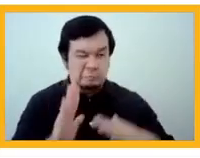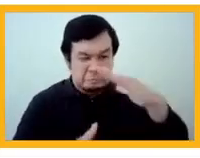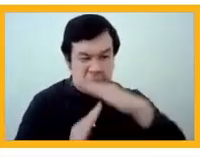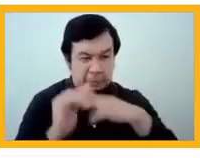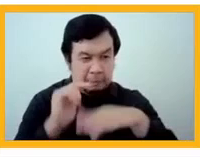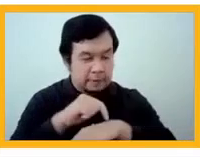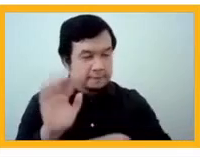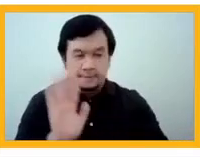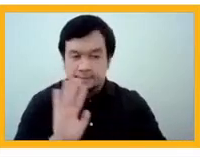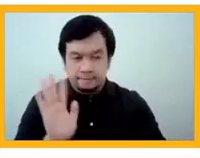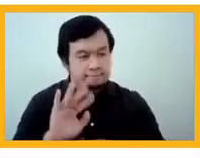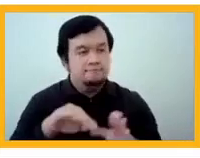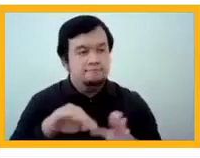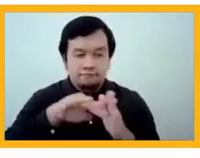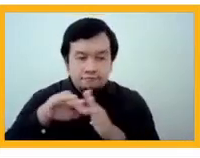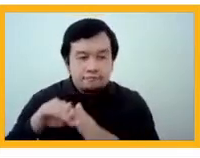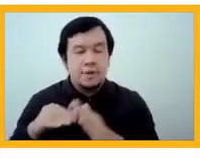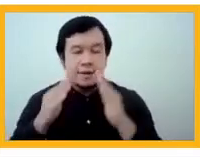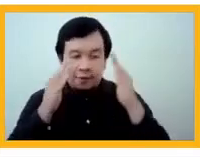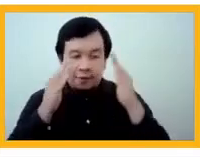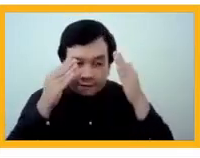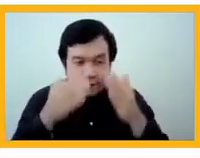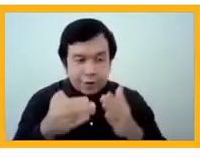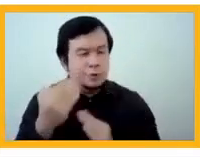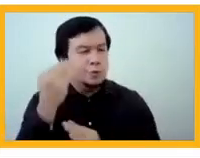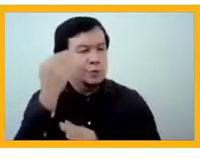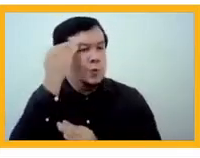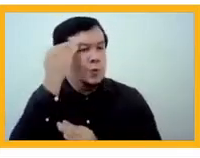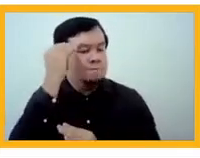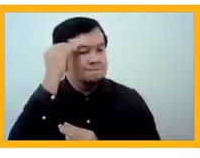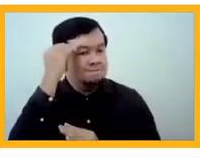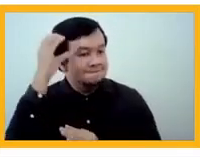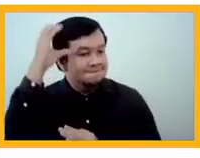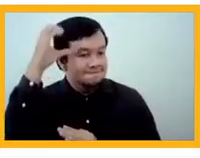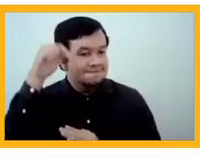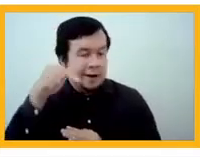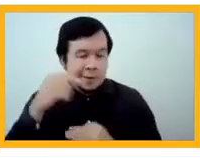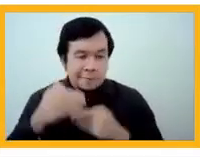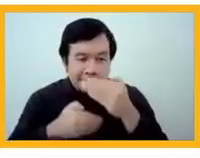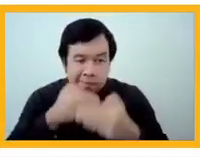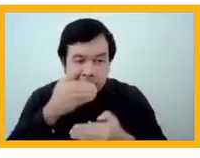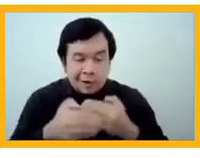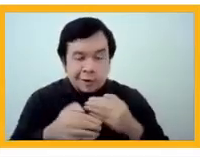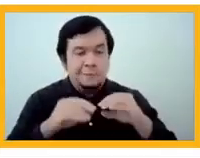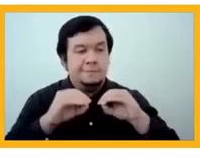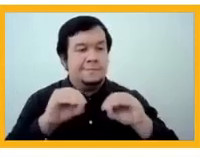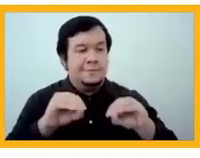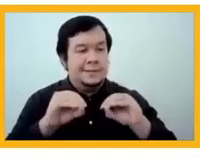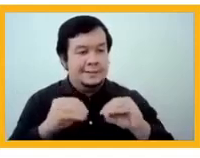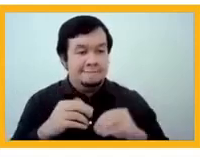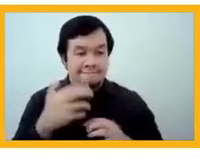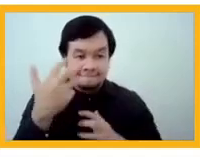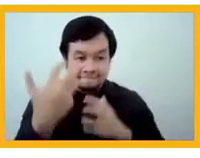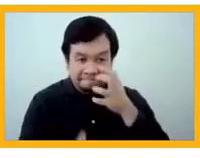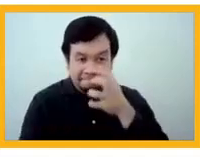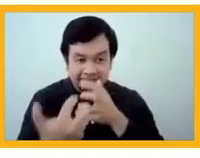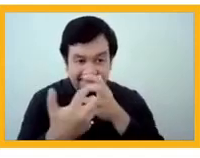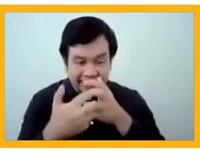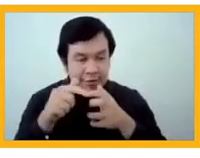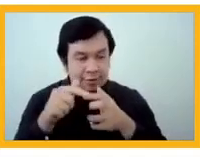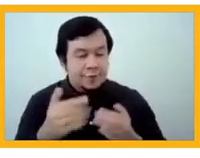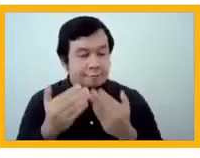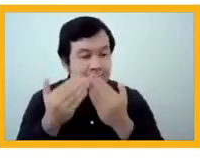that instruction each day is kind of tailored to what you know and is scaffolded so that you're able to learn effectively. Okay. So in some